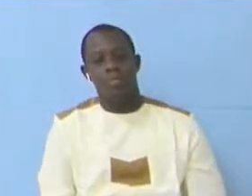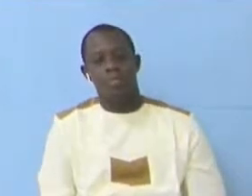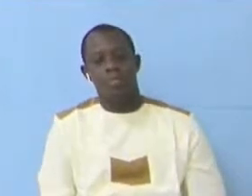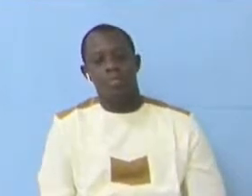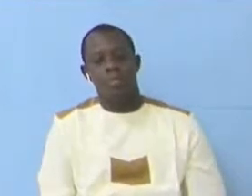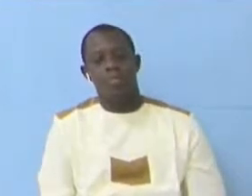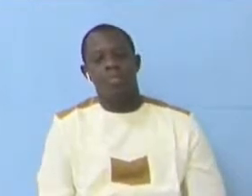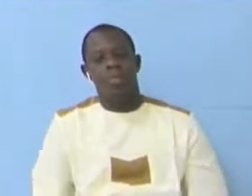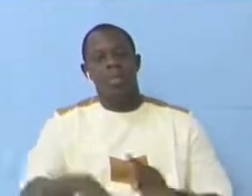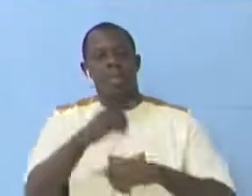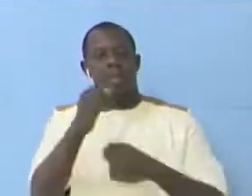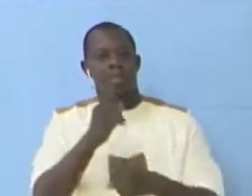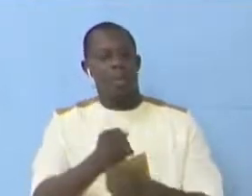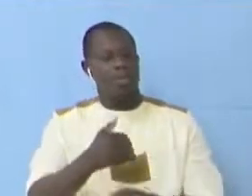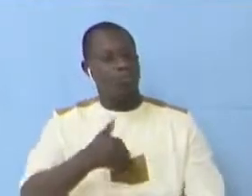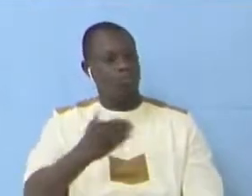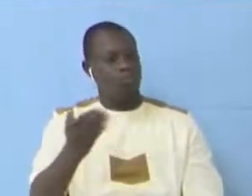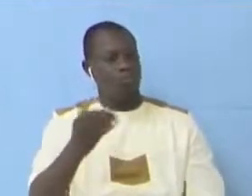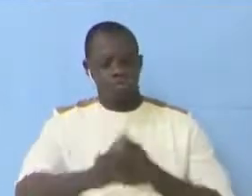After brutalizing you? Yes.